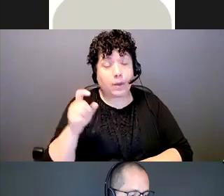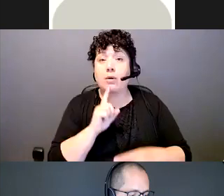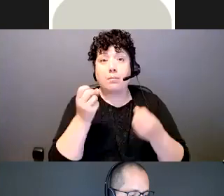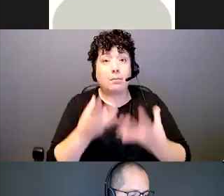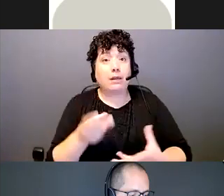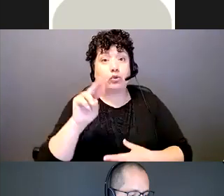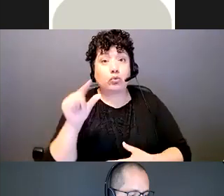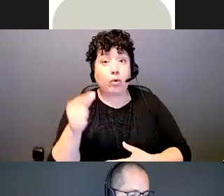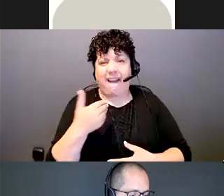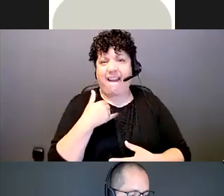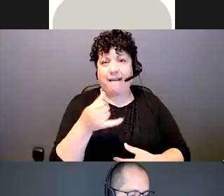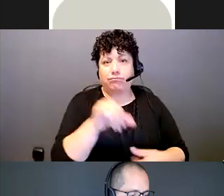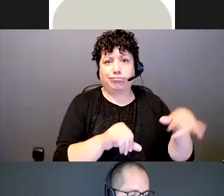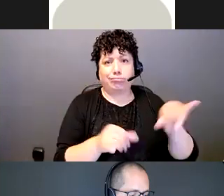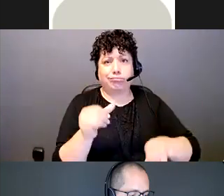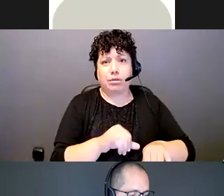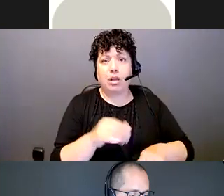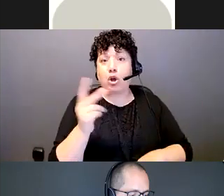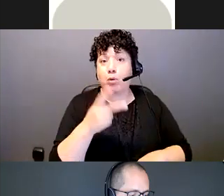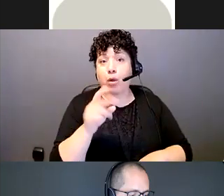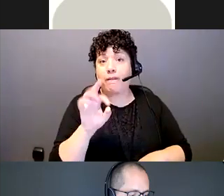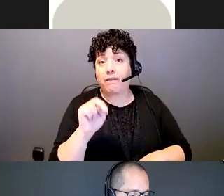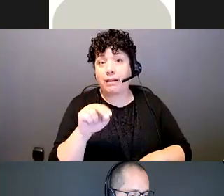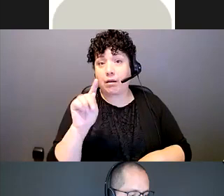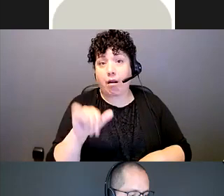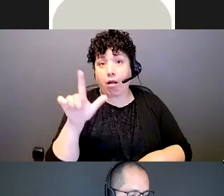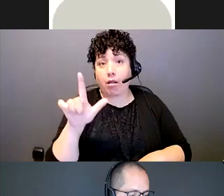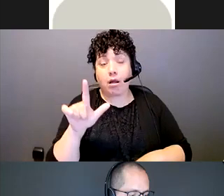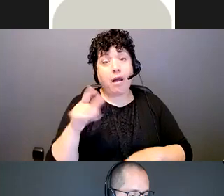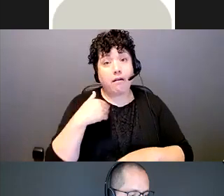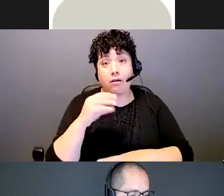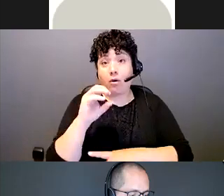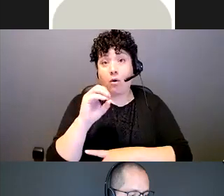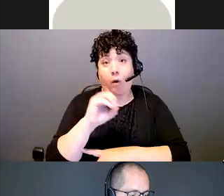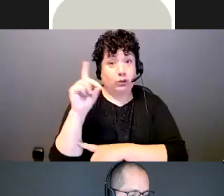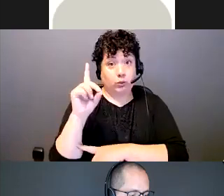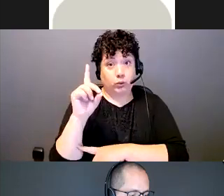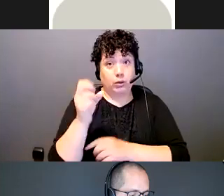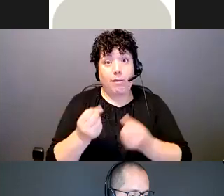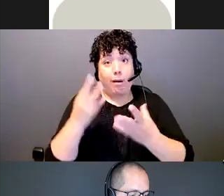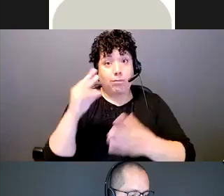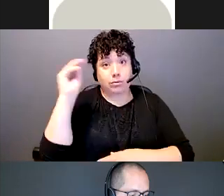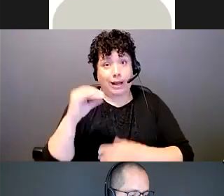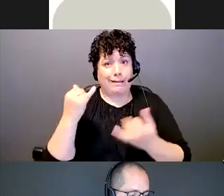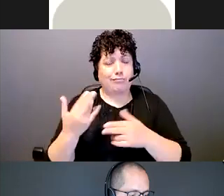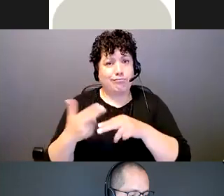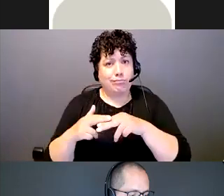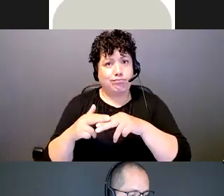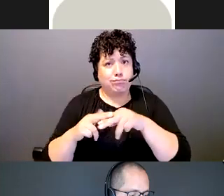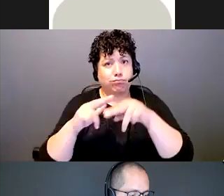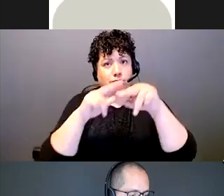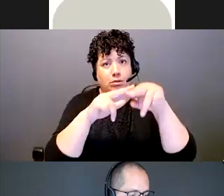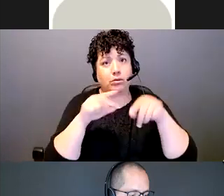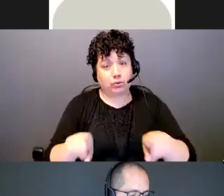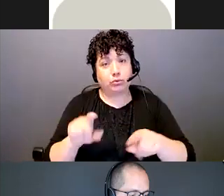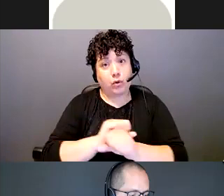drugs. There's purple fentanyl. The rates of overdose in the community has skyrocketed through the pandemic. We've lost over